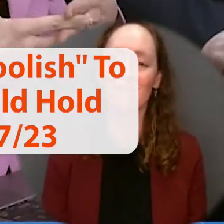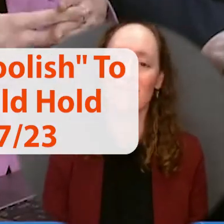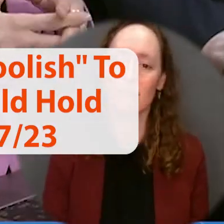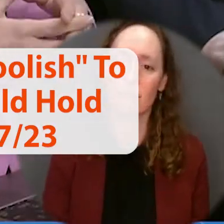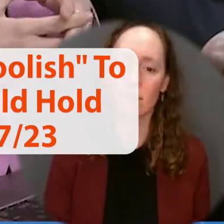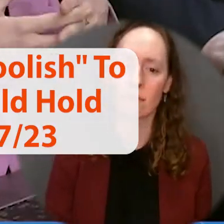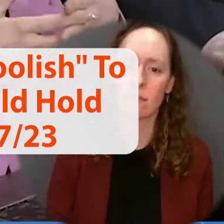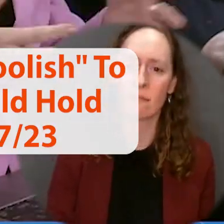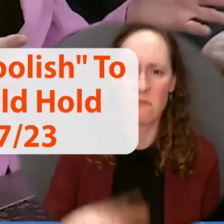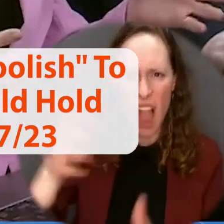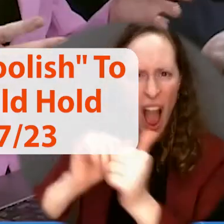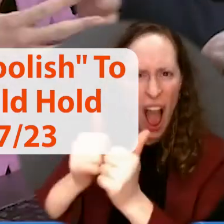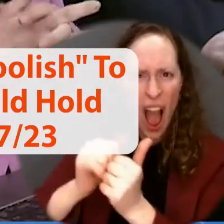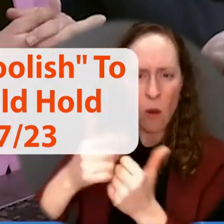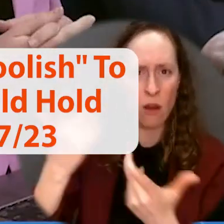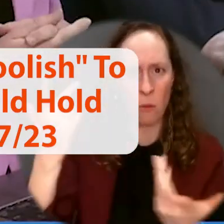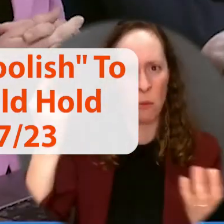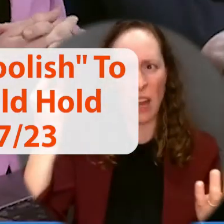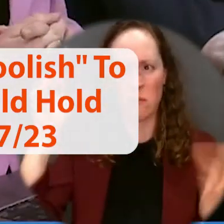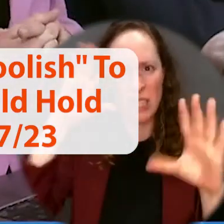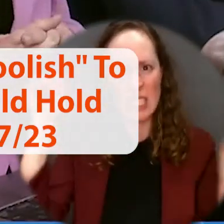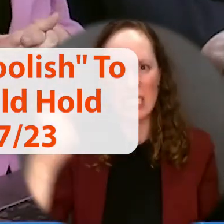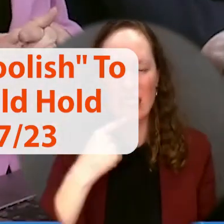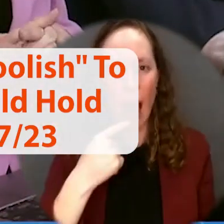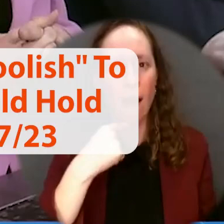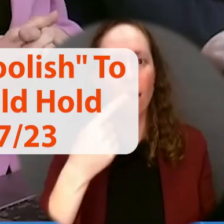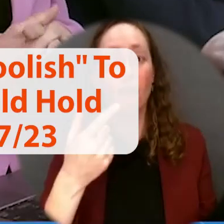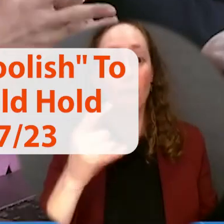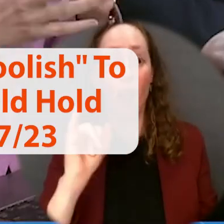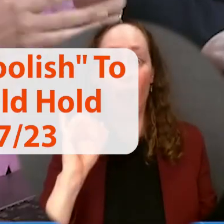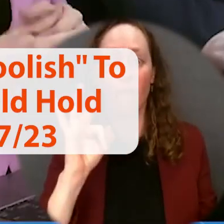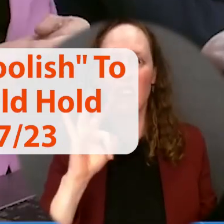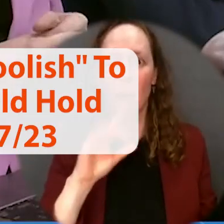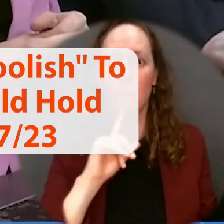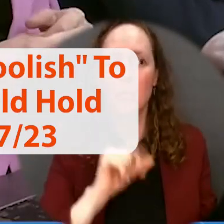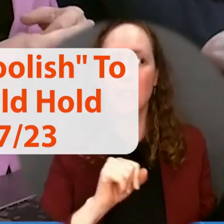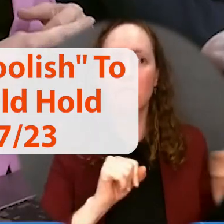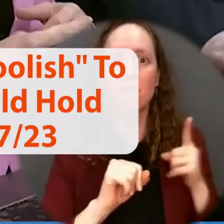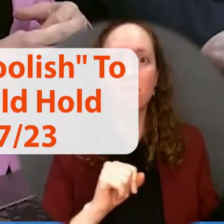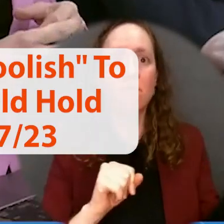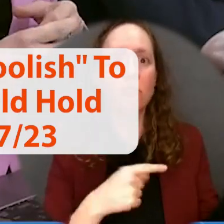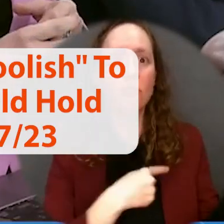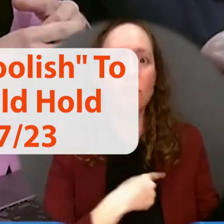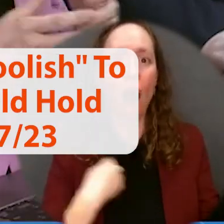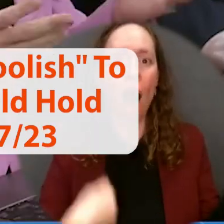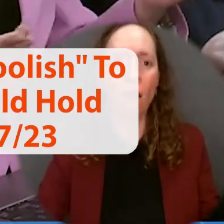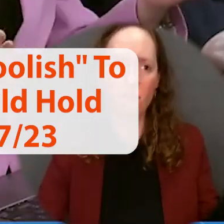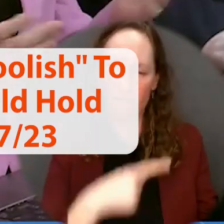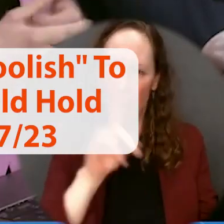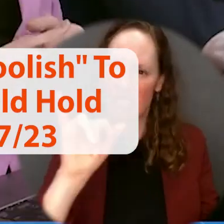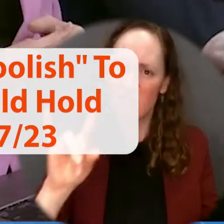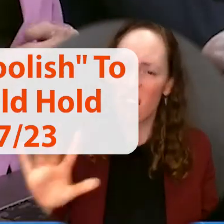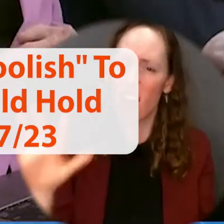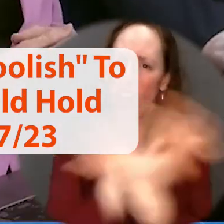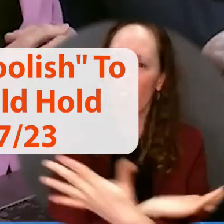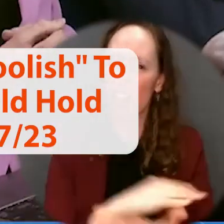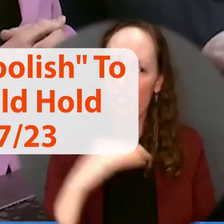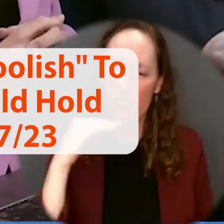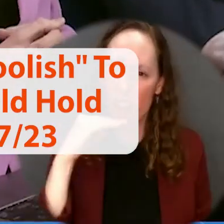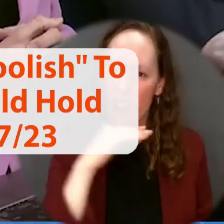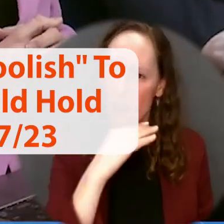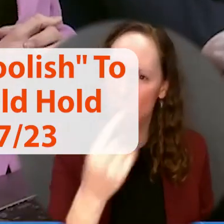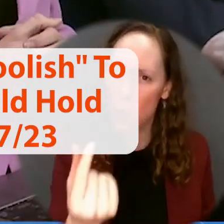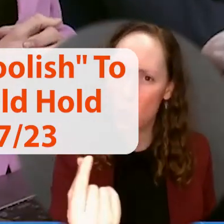it's determined that they lied about all this and now are trying to paint the administration as in such a negative light? How